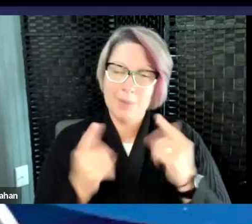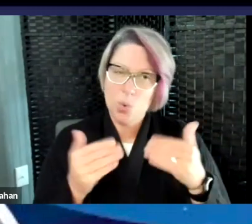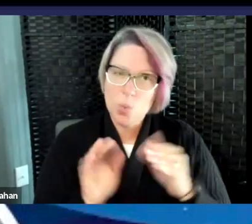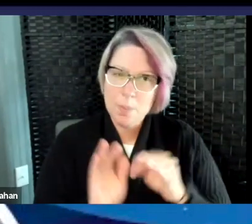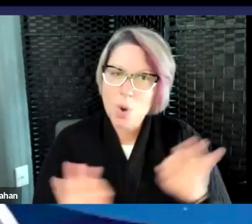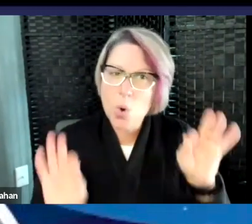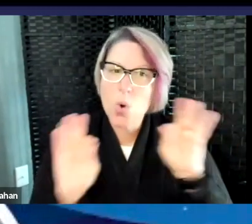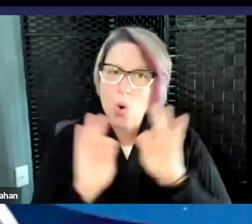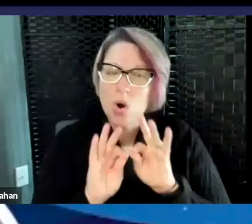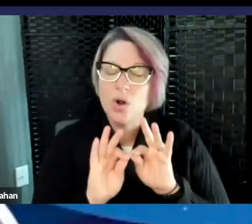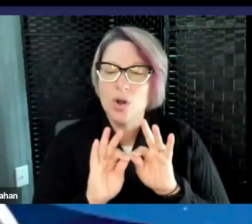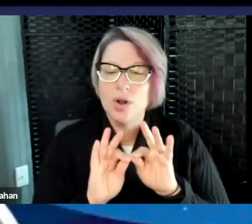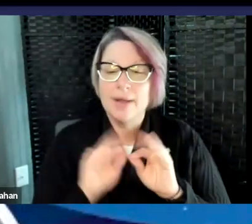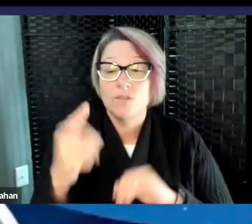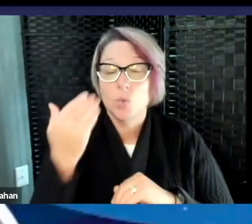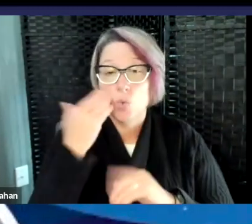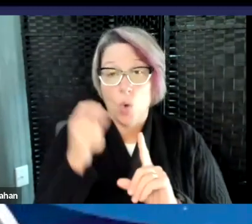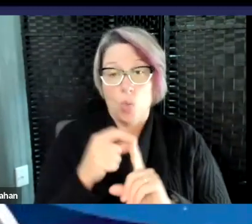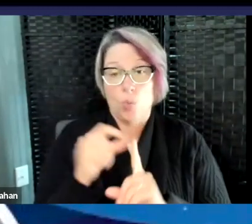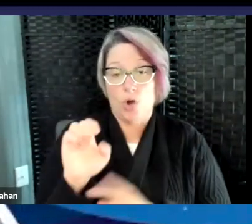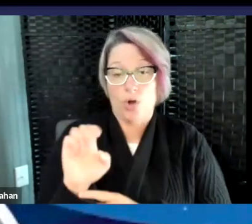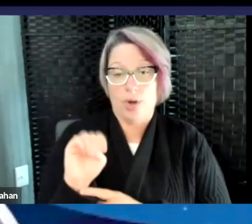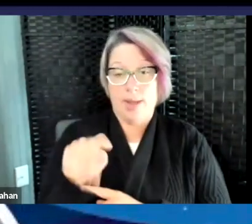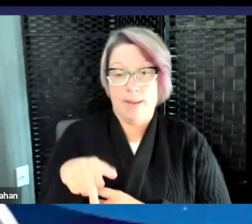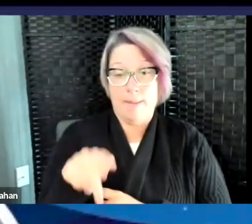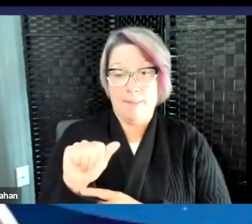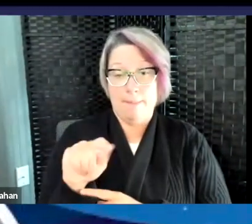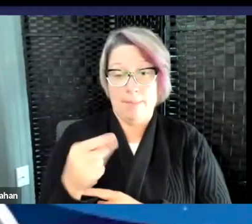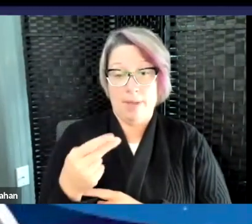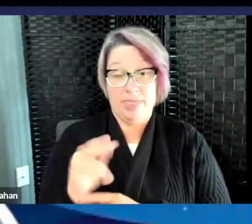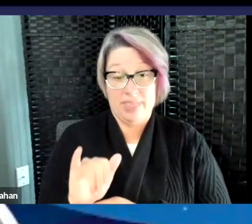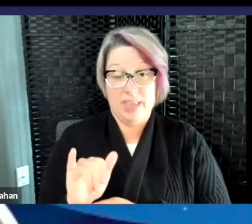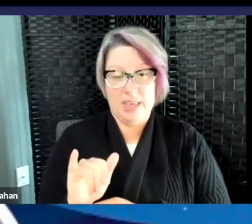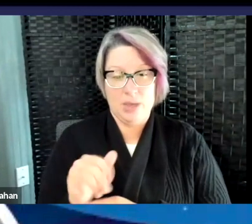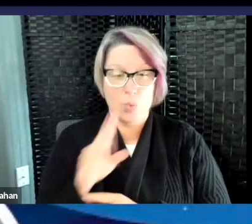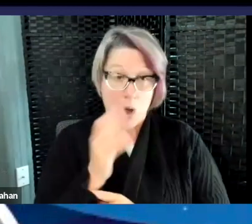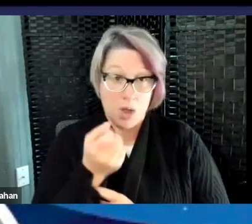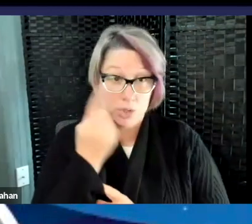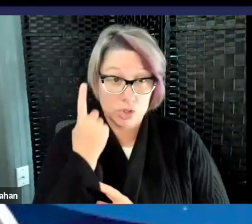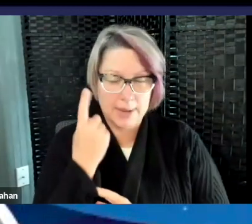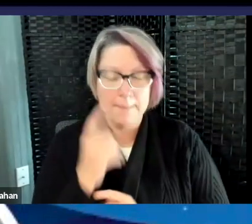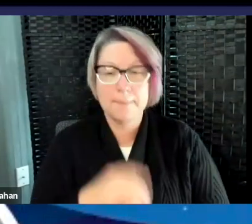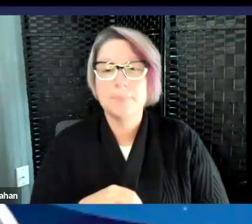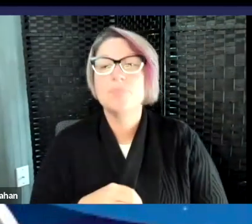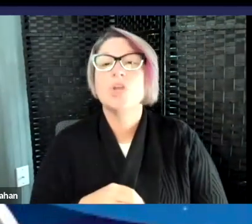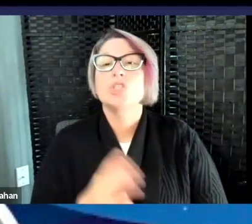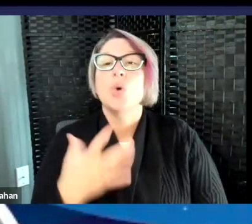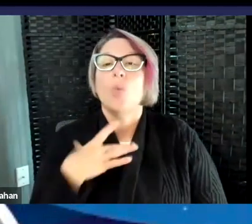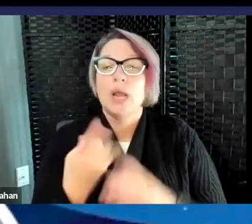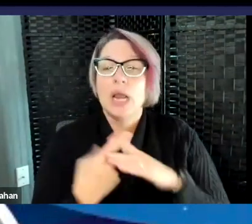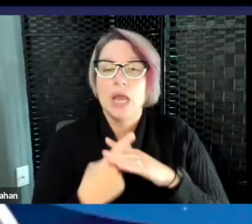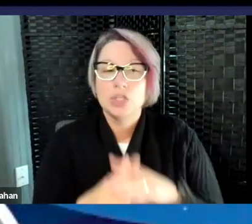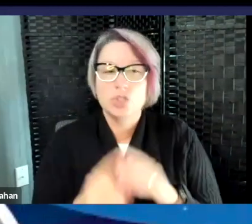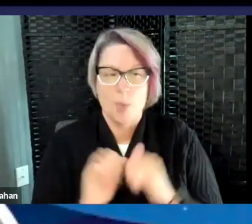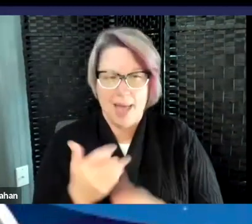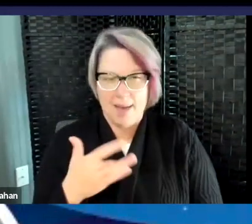if you know the word empathy, you're going to understand this. So what we do in our programs, we like to start with how we're